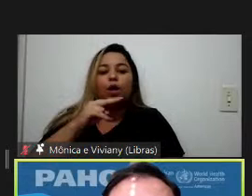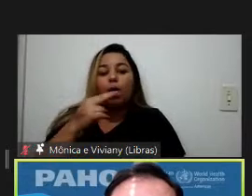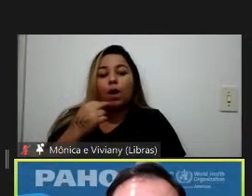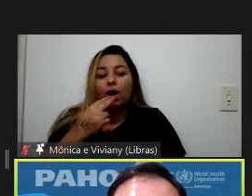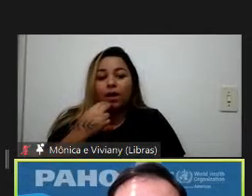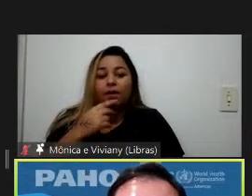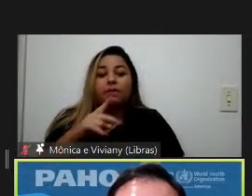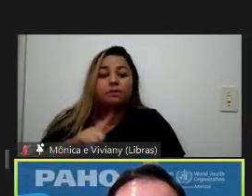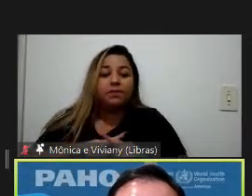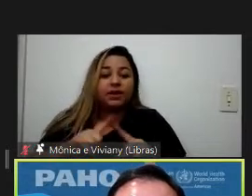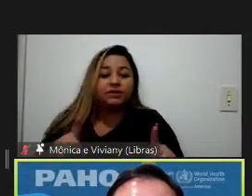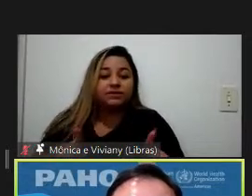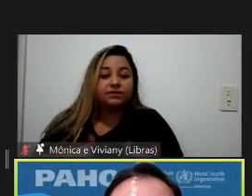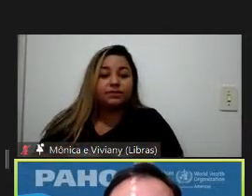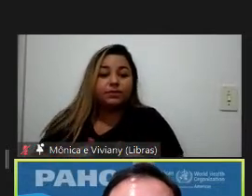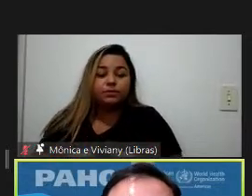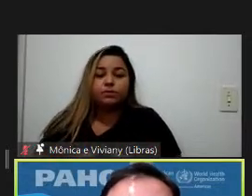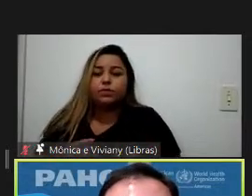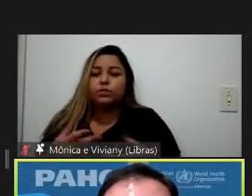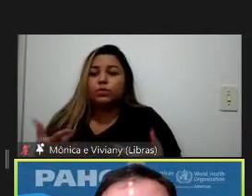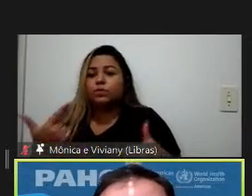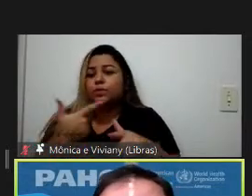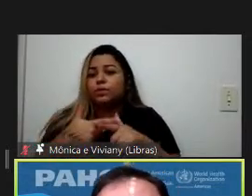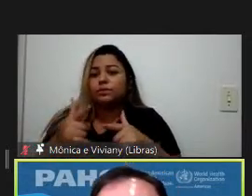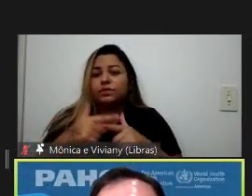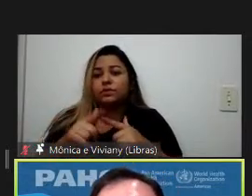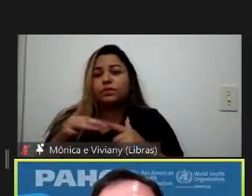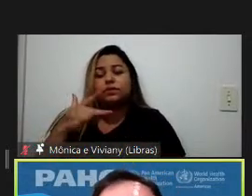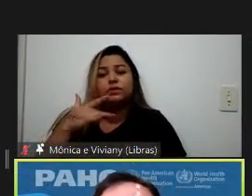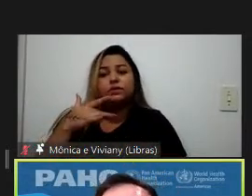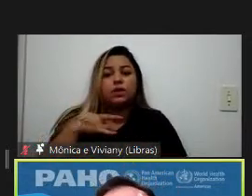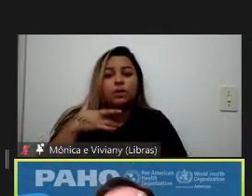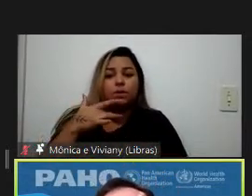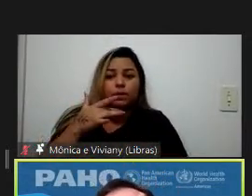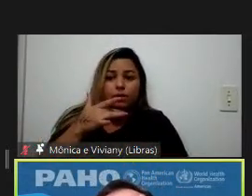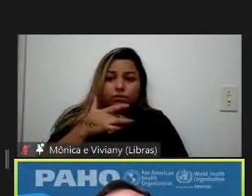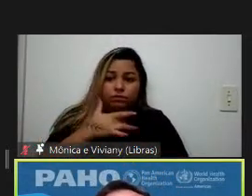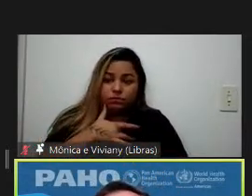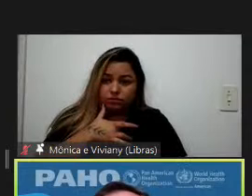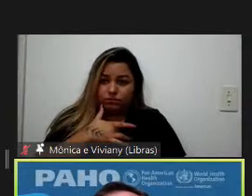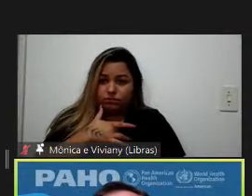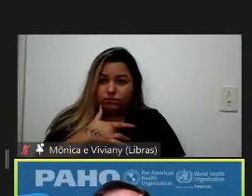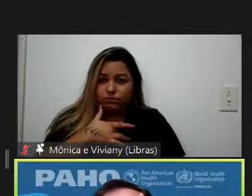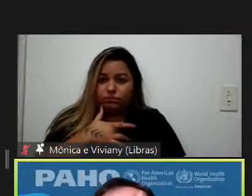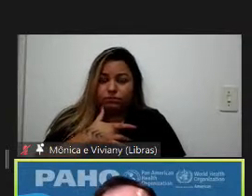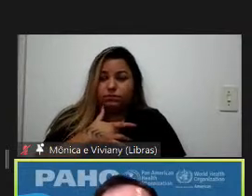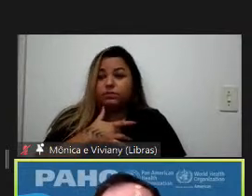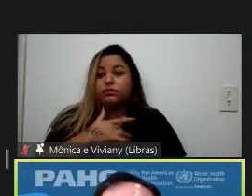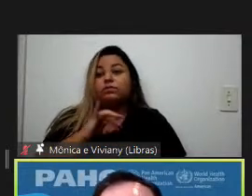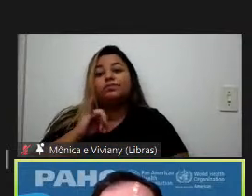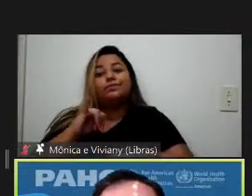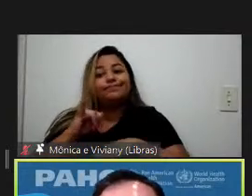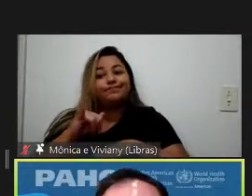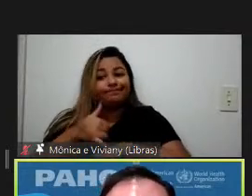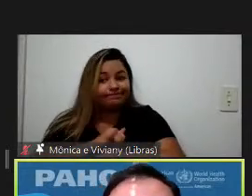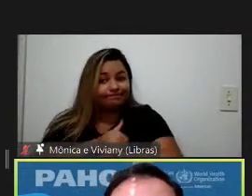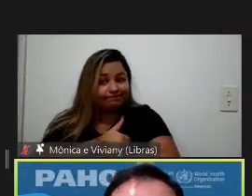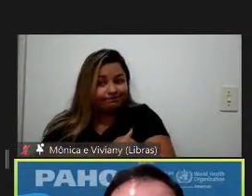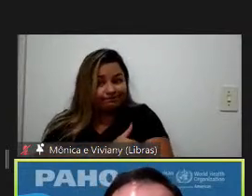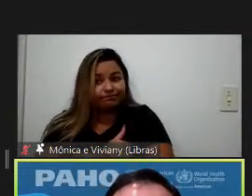undernutrition, malnutrition, but also all the health problems related to